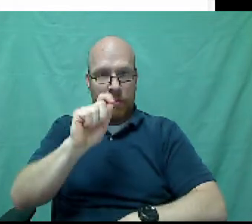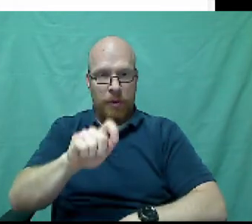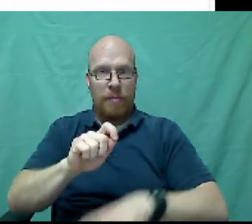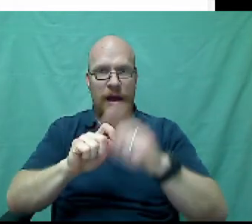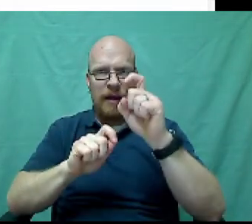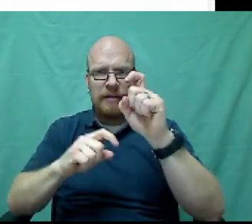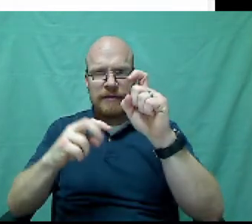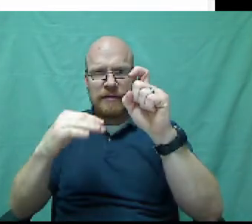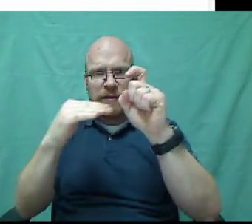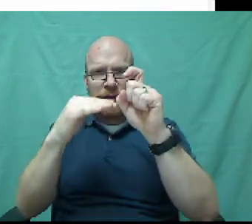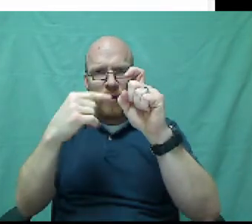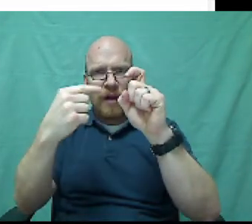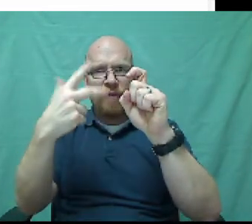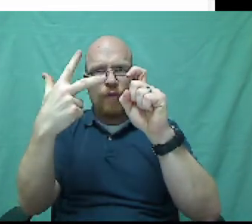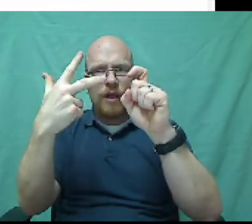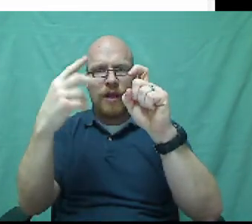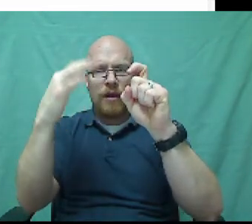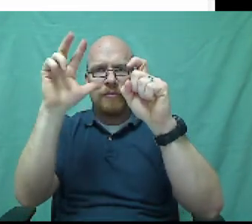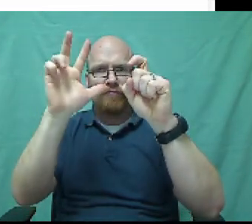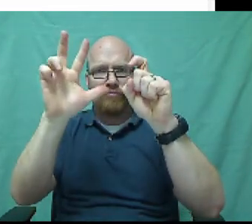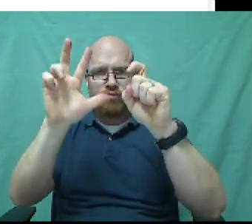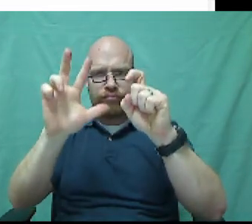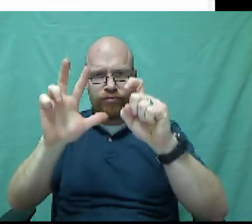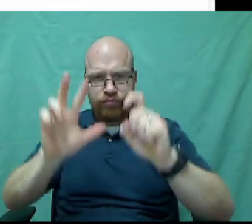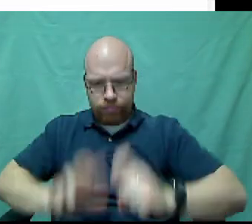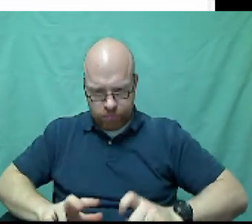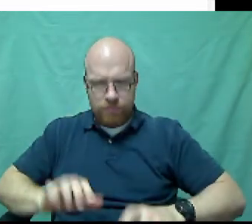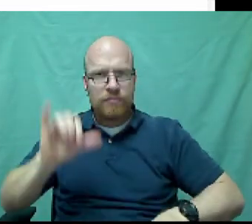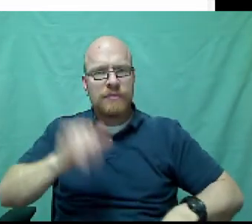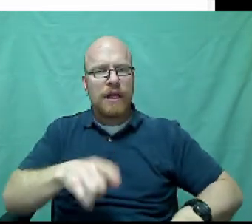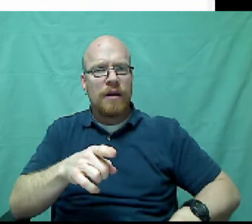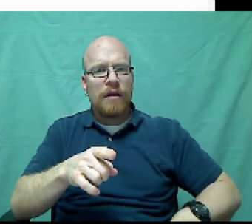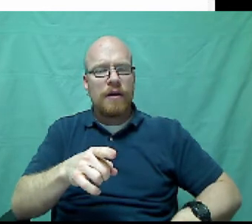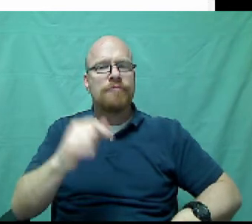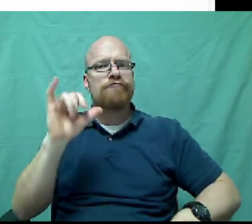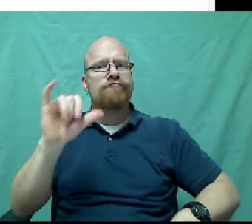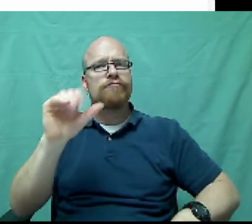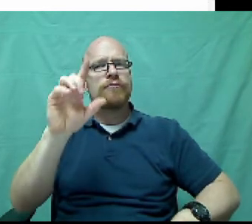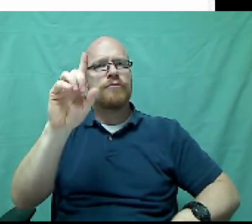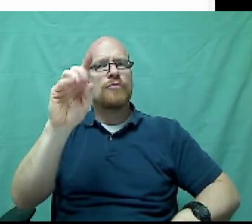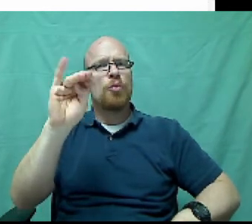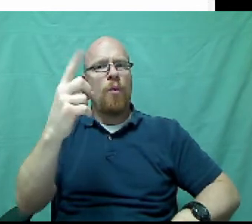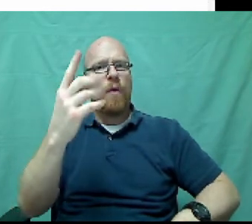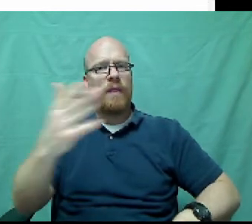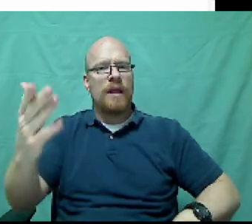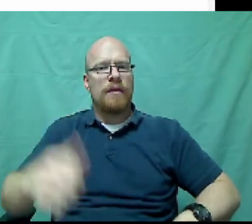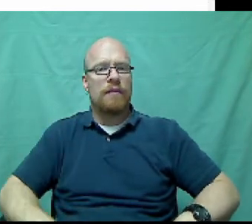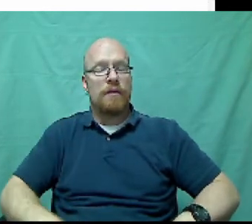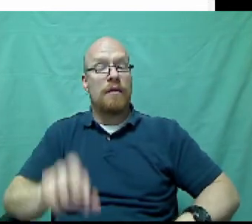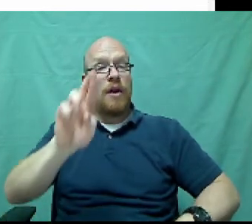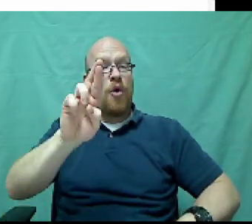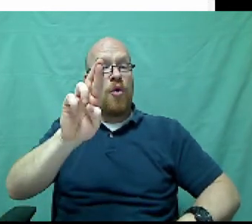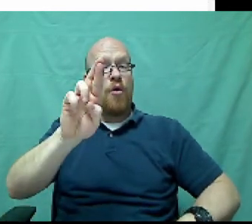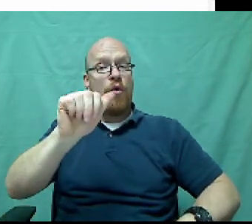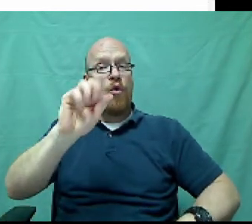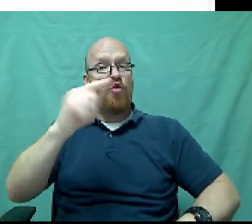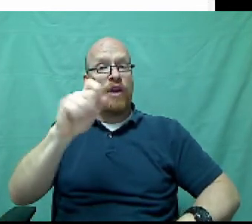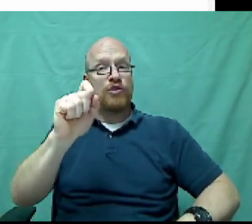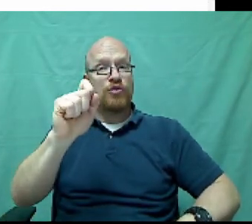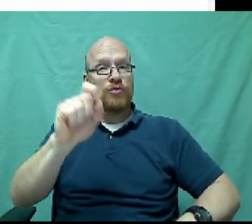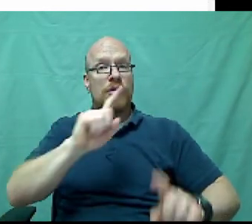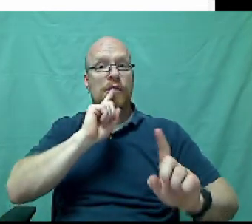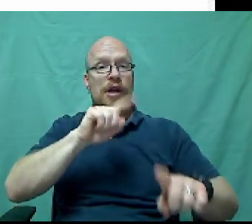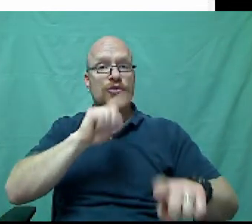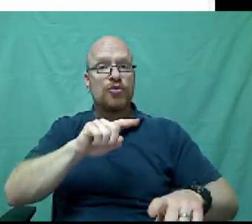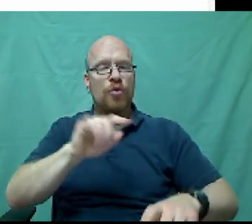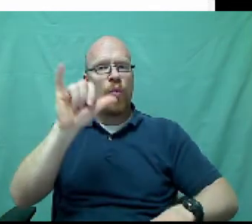plot the points on this line, you would always have the x value be -3. That's the domain. Now our